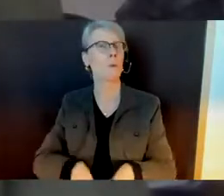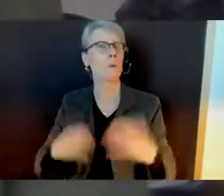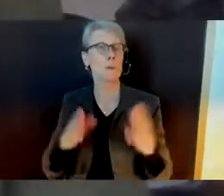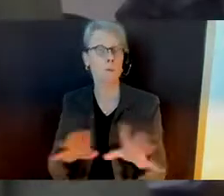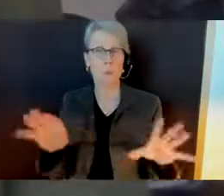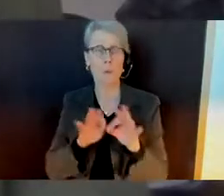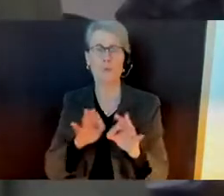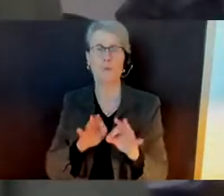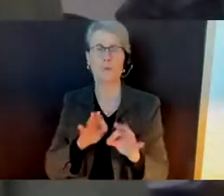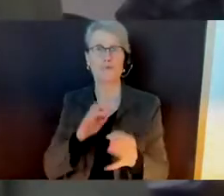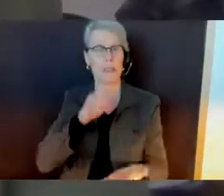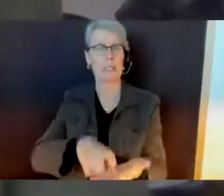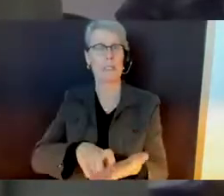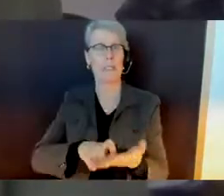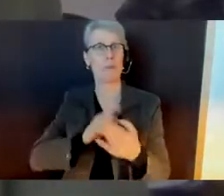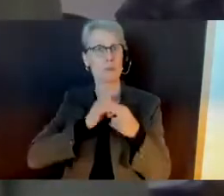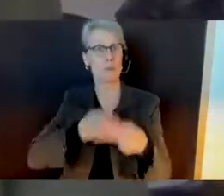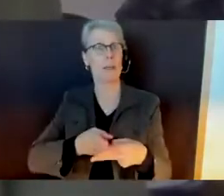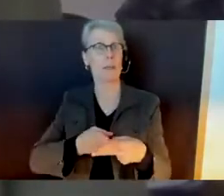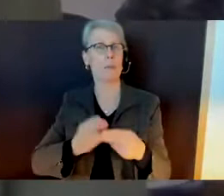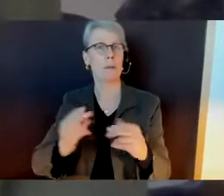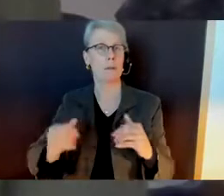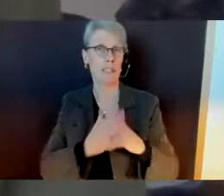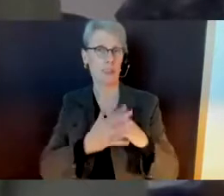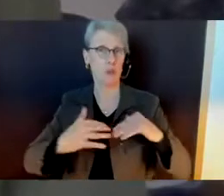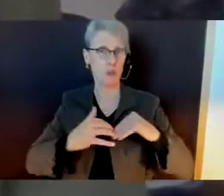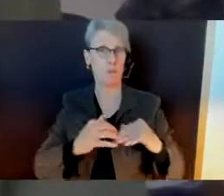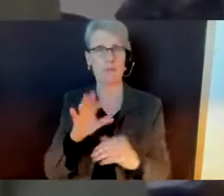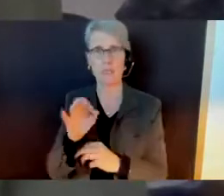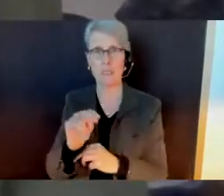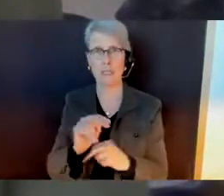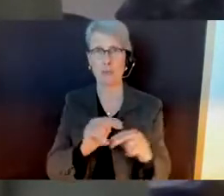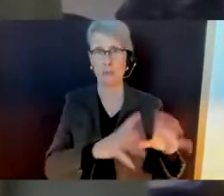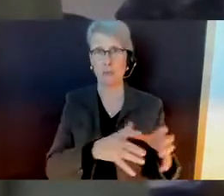grateful to our Indigenous, First Nations,